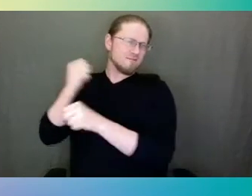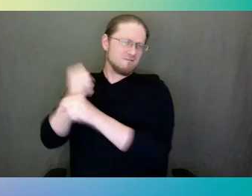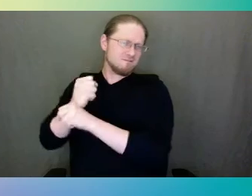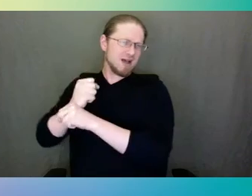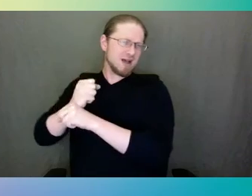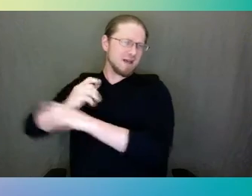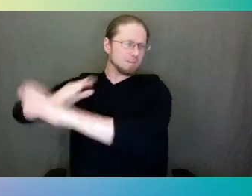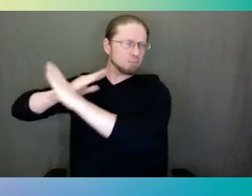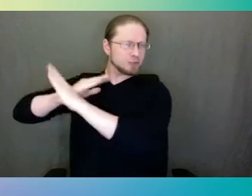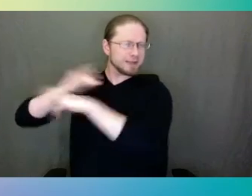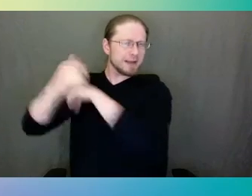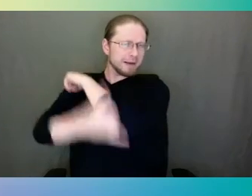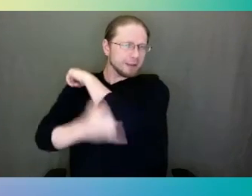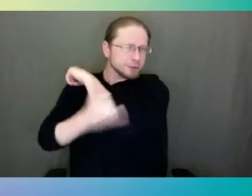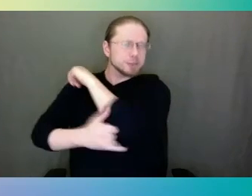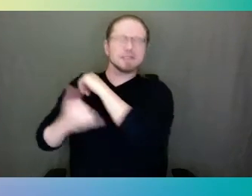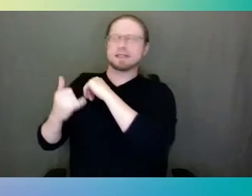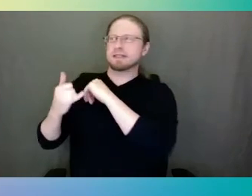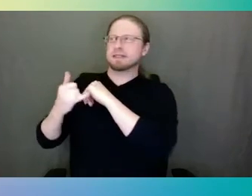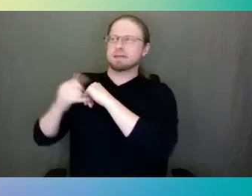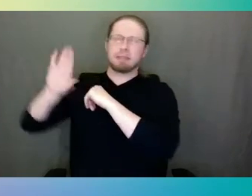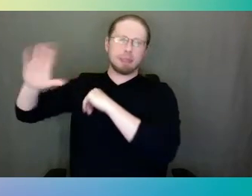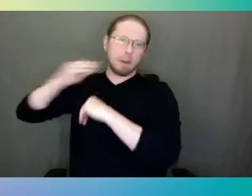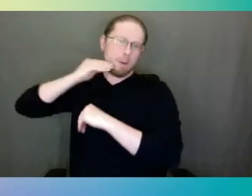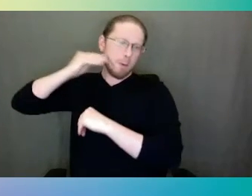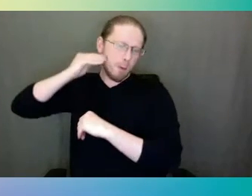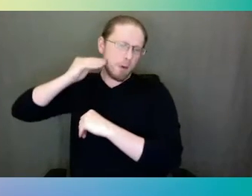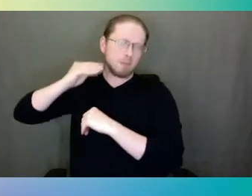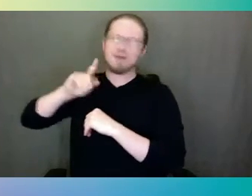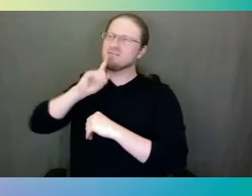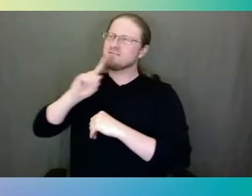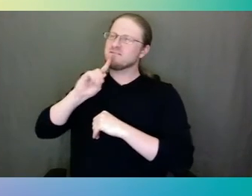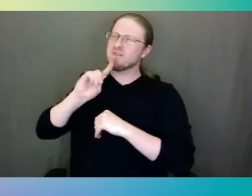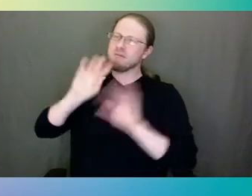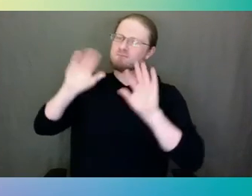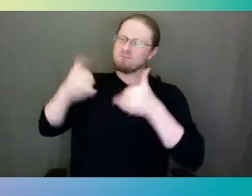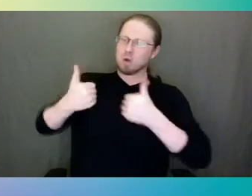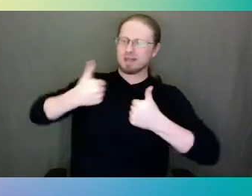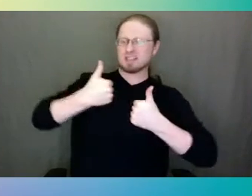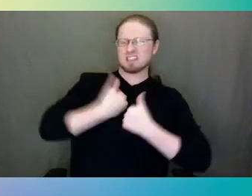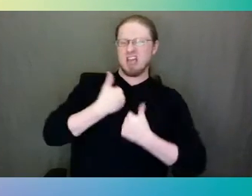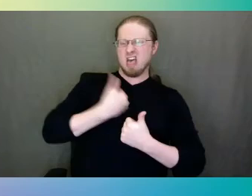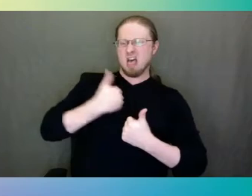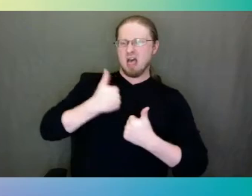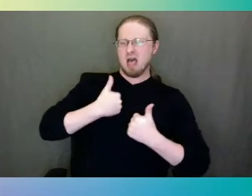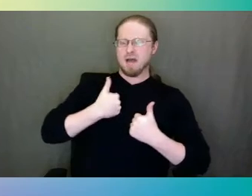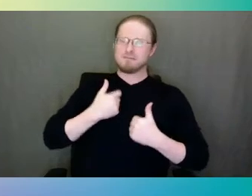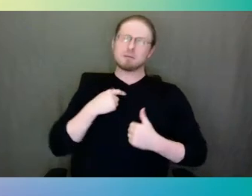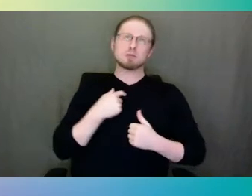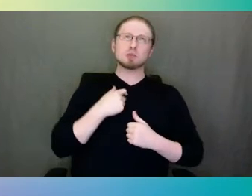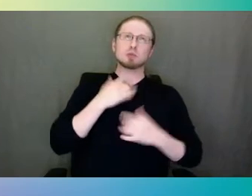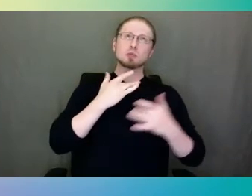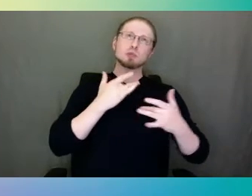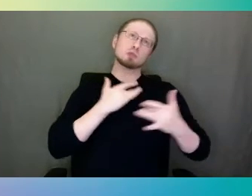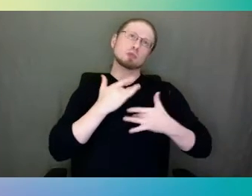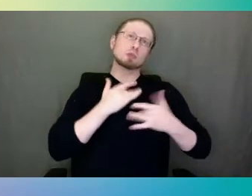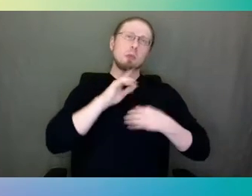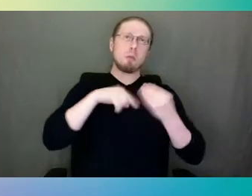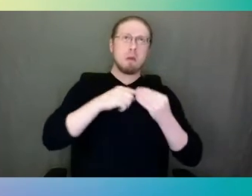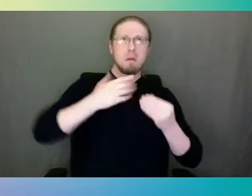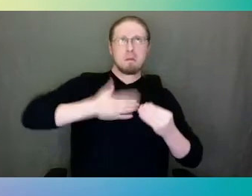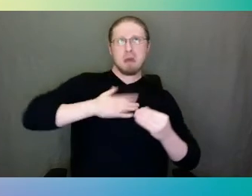country, and just is self-indulgent, only worrying about their own luxury. So what I want to do now is look